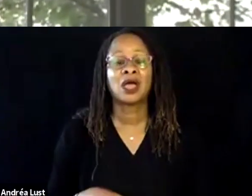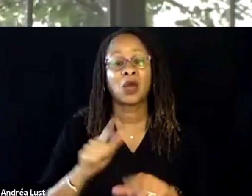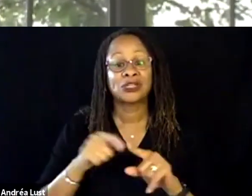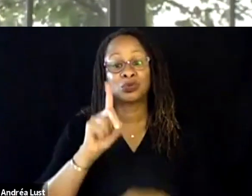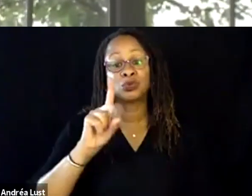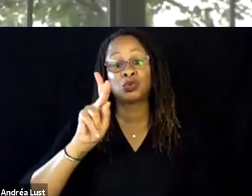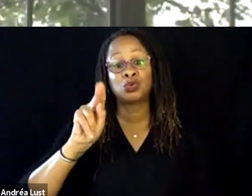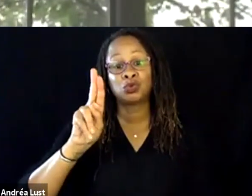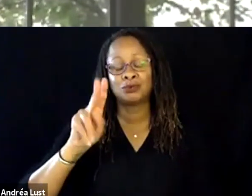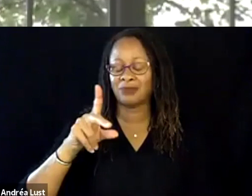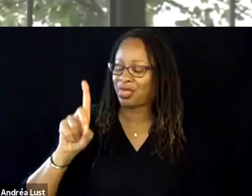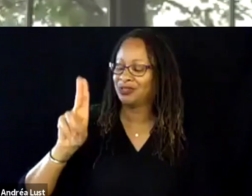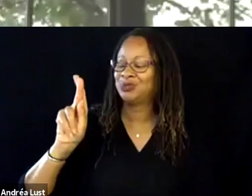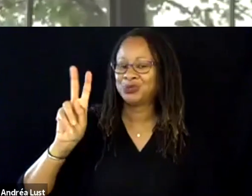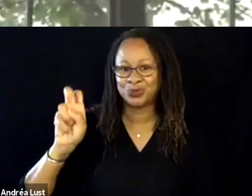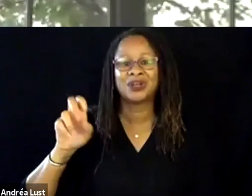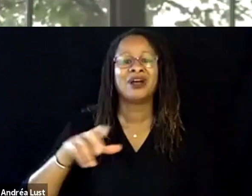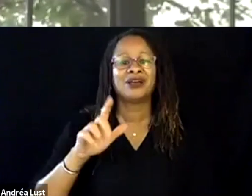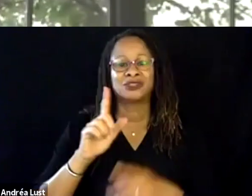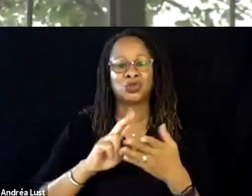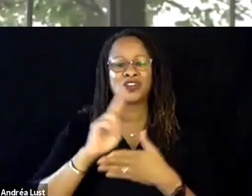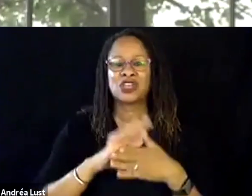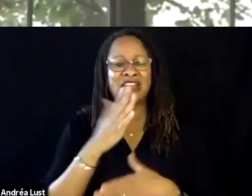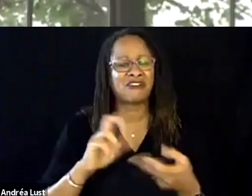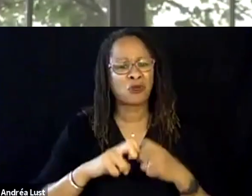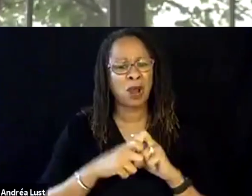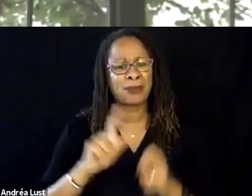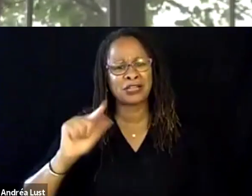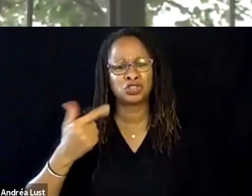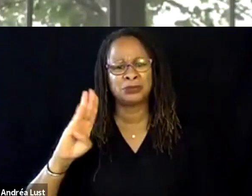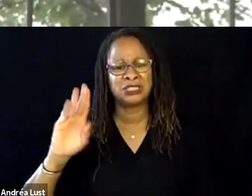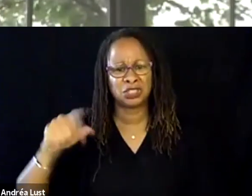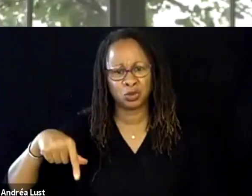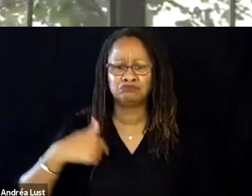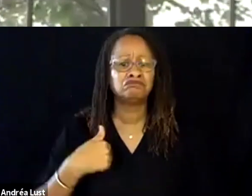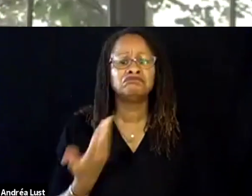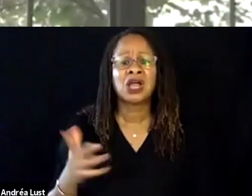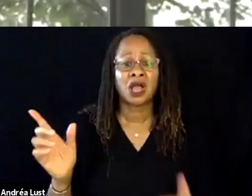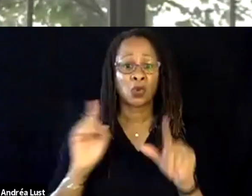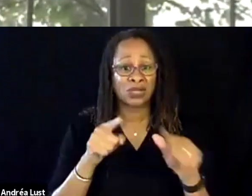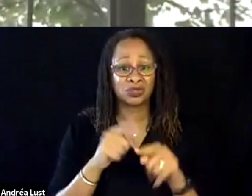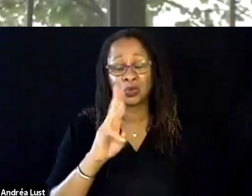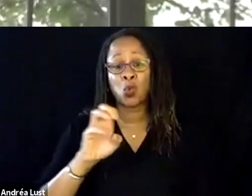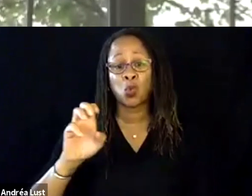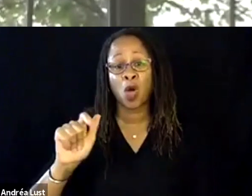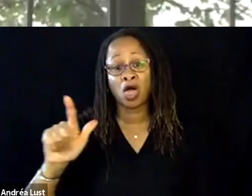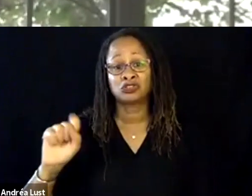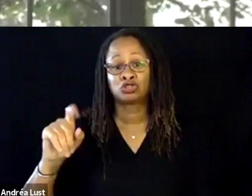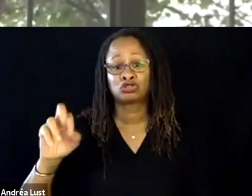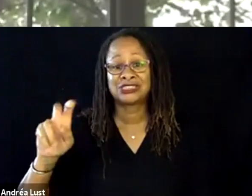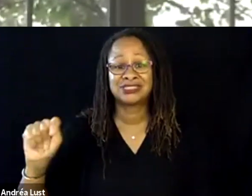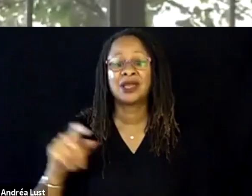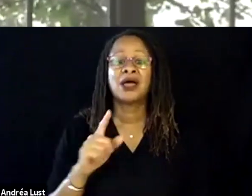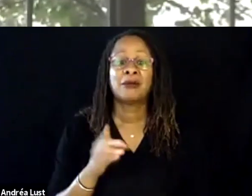never really had an issue being LGBT until I came to New York and I went to Wall Street. My first firm was not Merrill Lynch, actually. It was Schroeder's